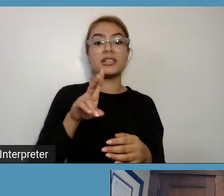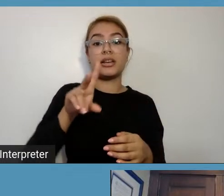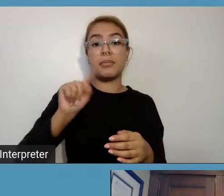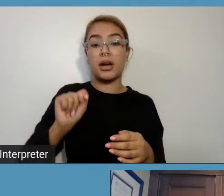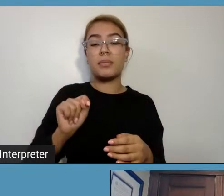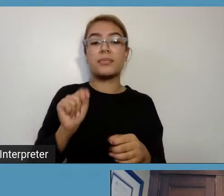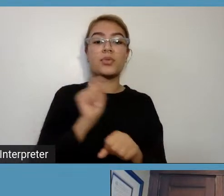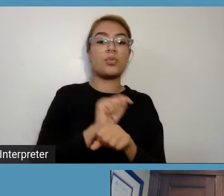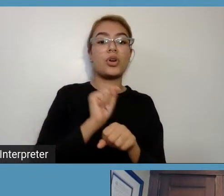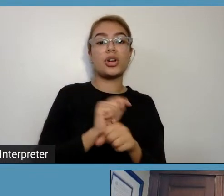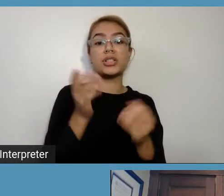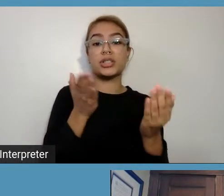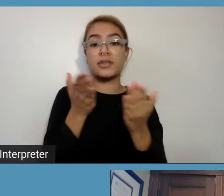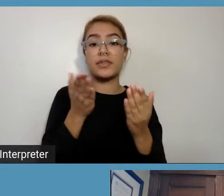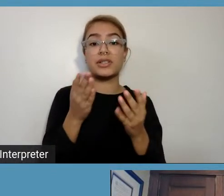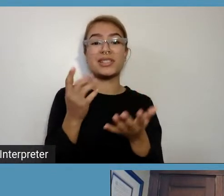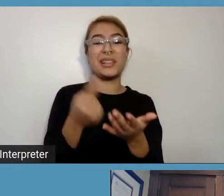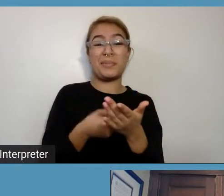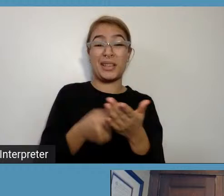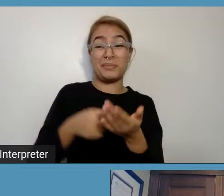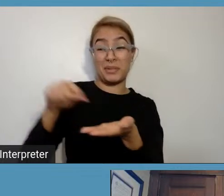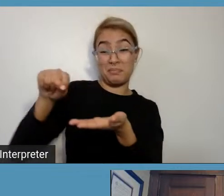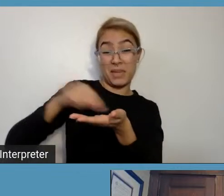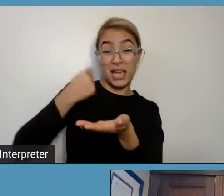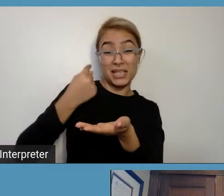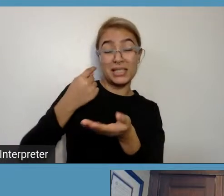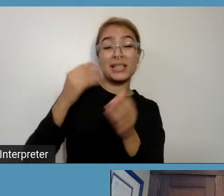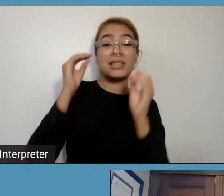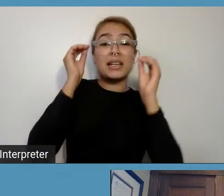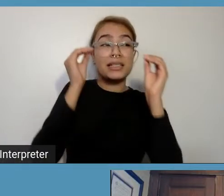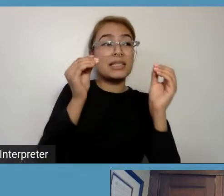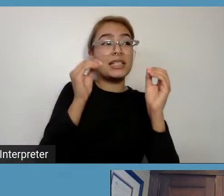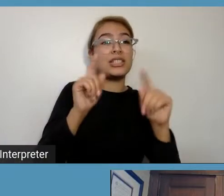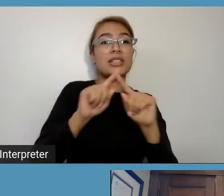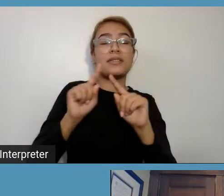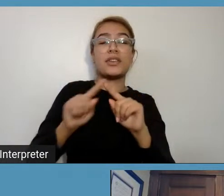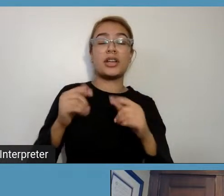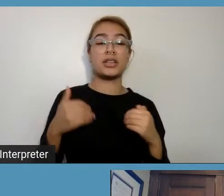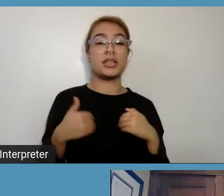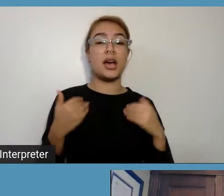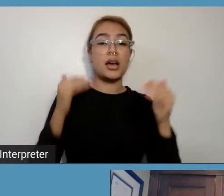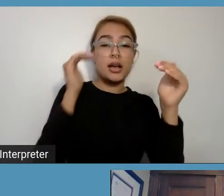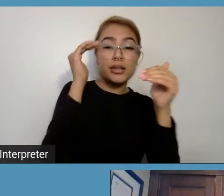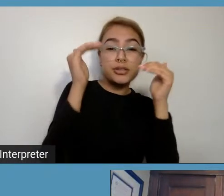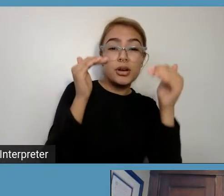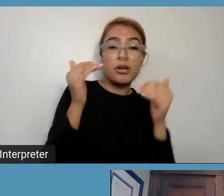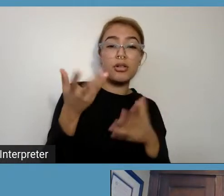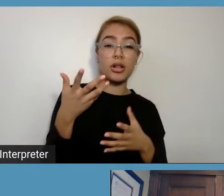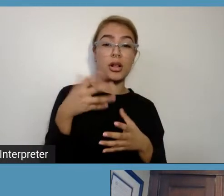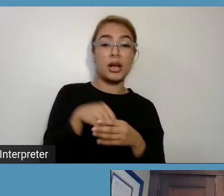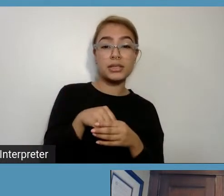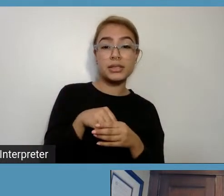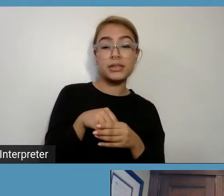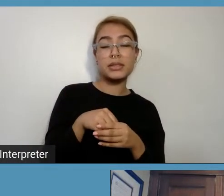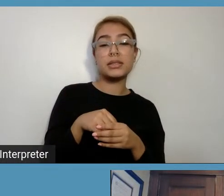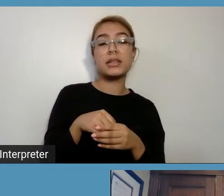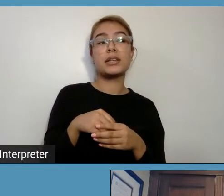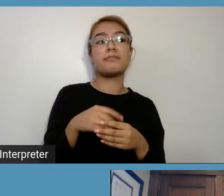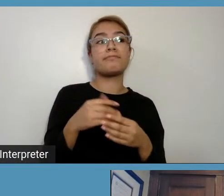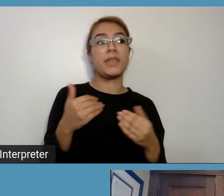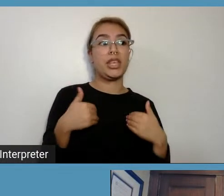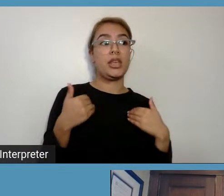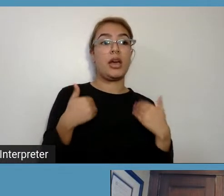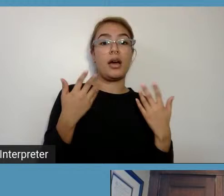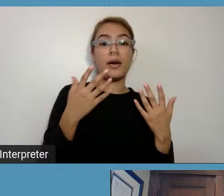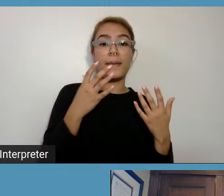Services sometimes pays us to teach these young adult autistic young men and women to do some